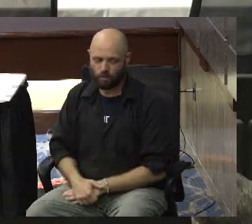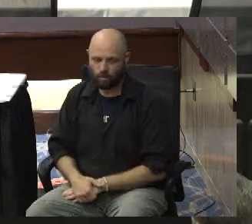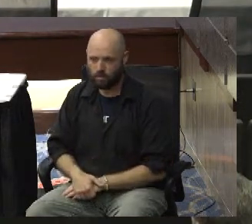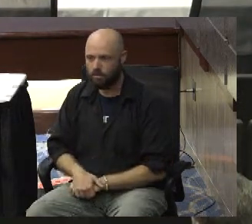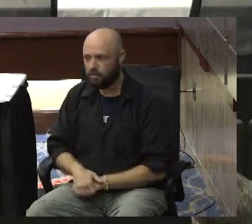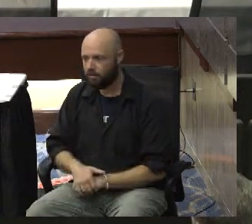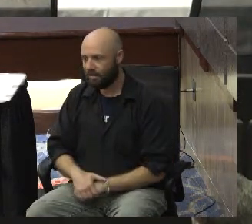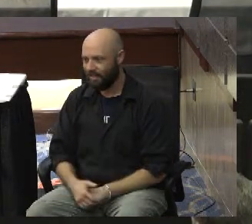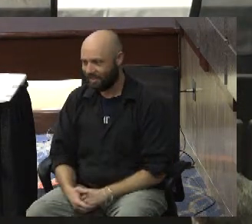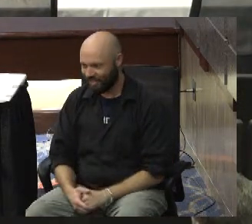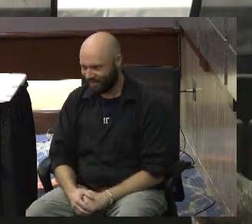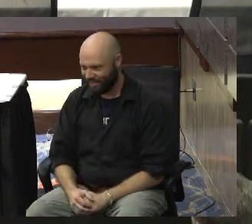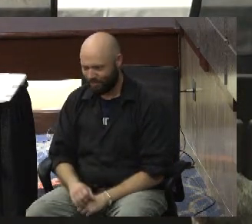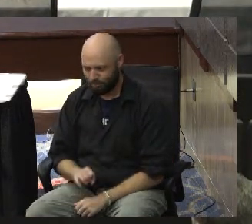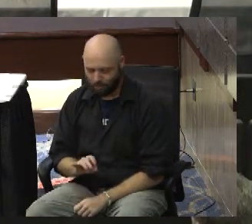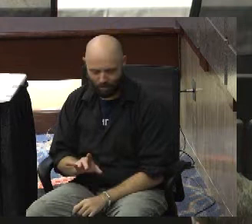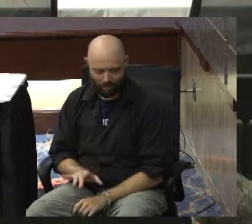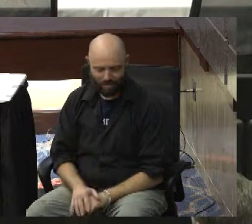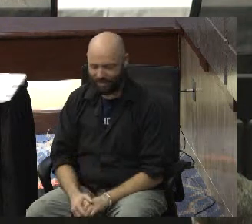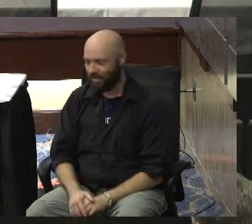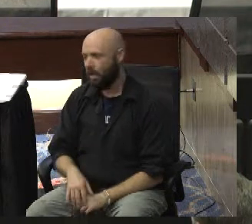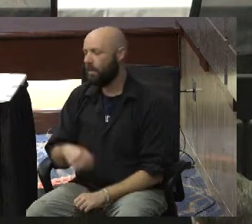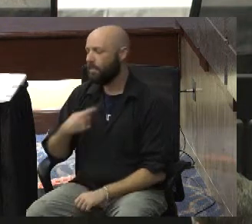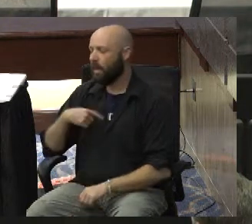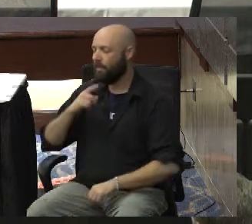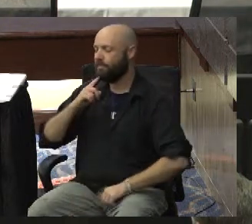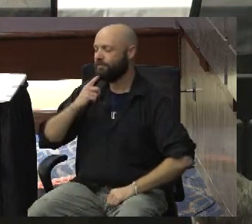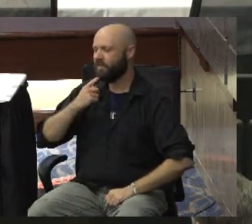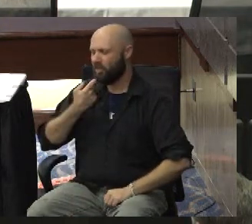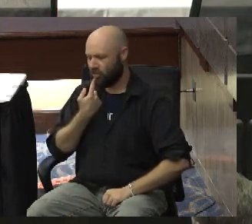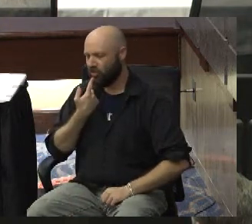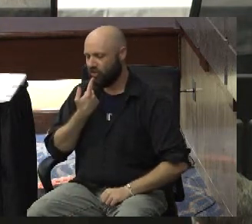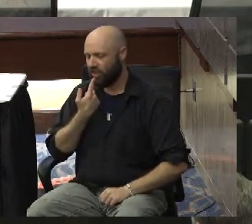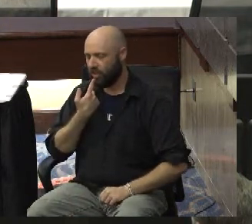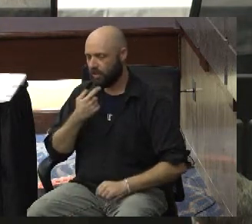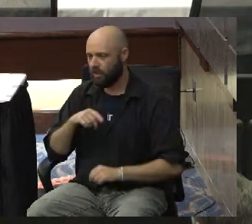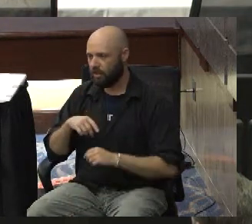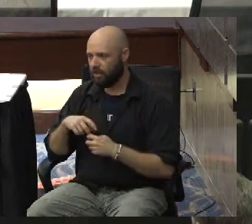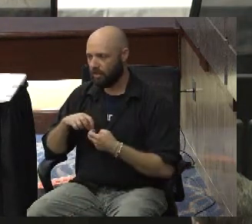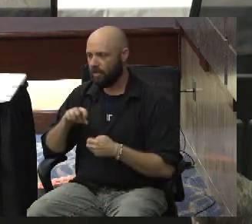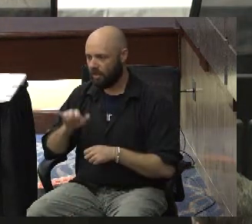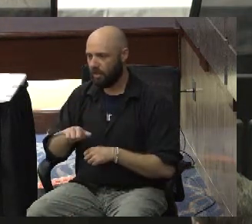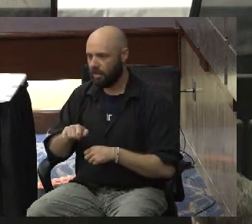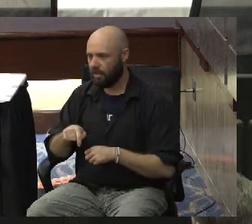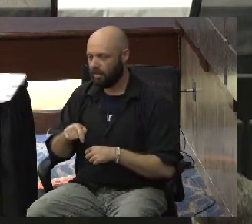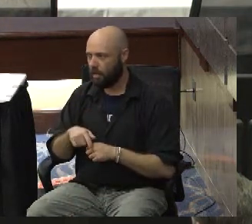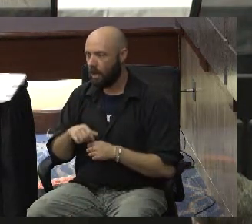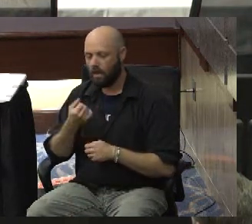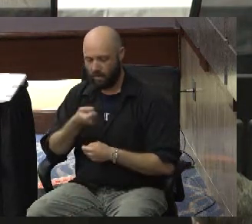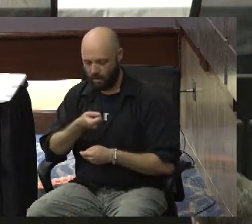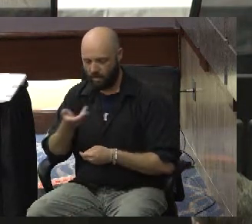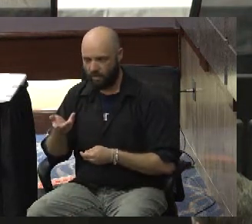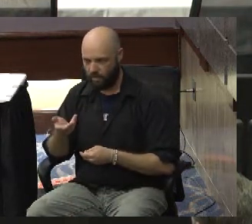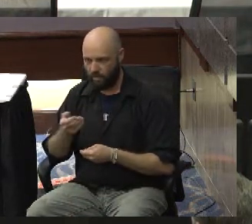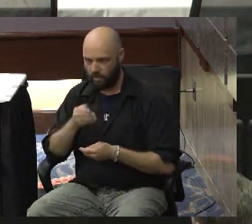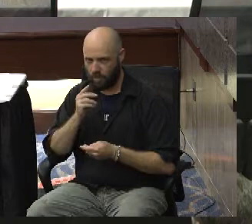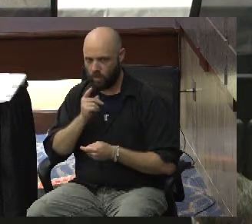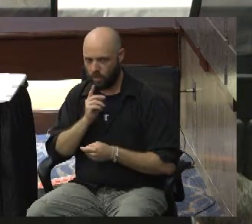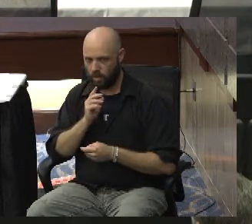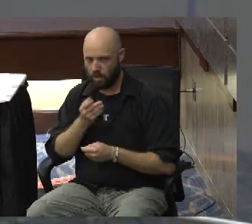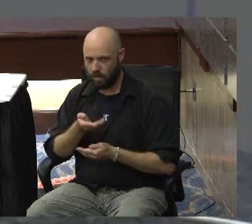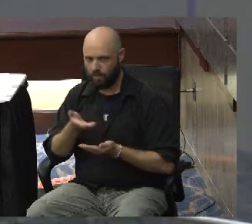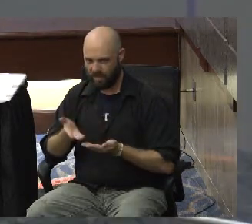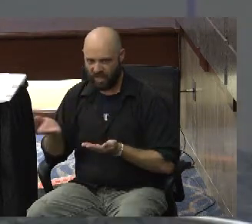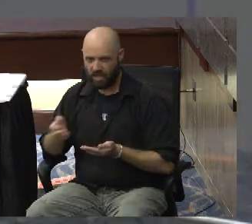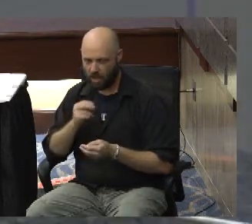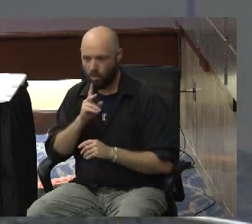I too, believe this is a serious issue, and I've got a few just brief prepared remarks as well. But it is a great privilege